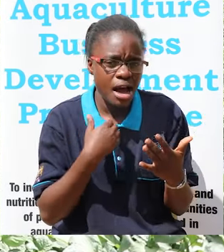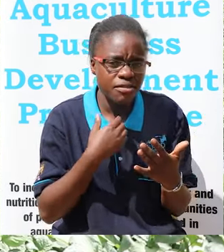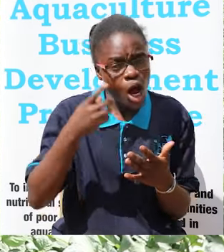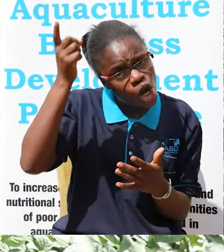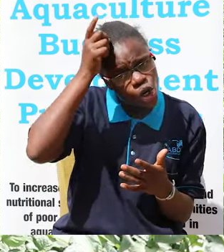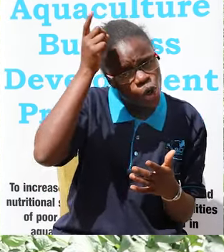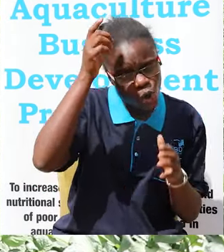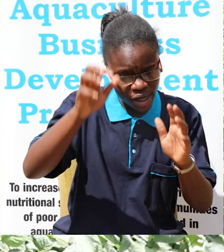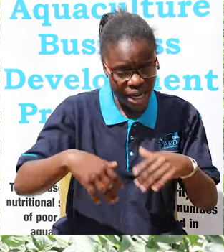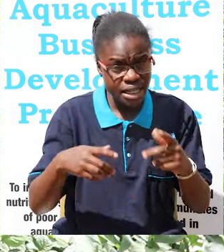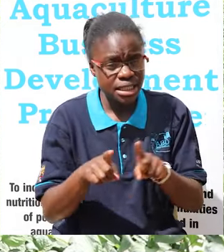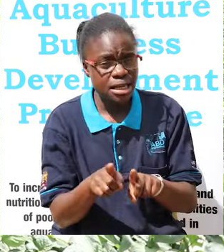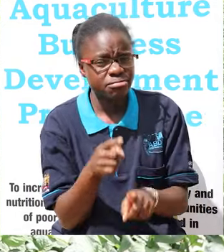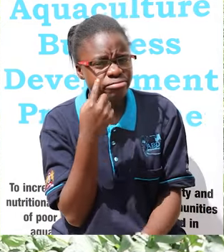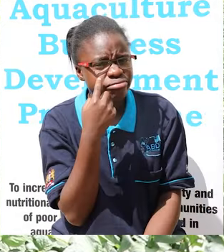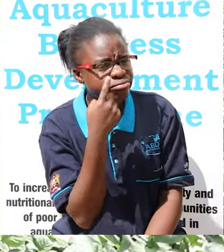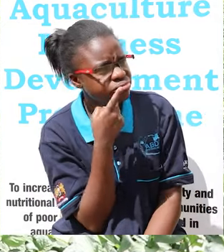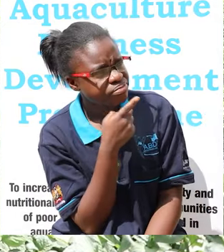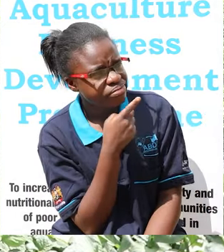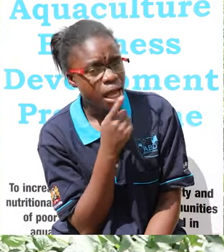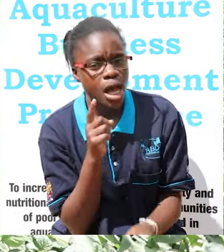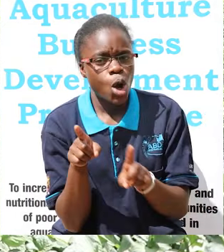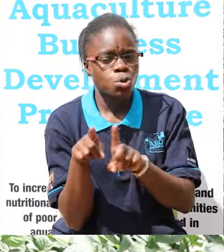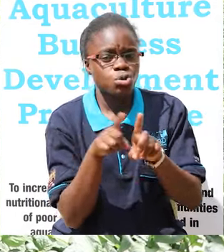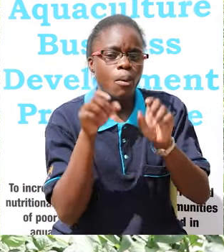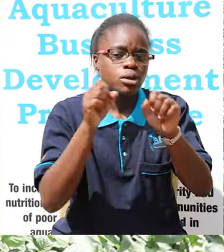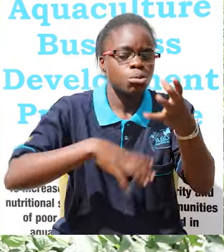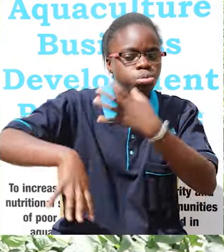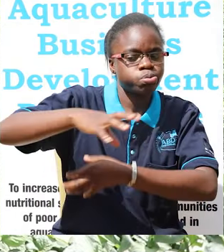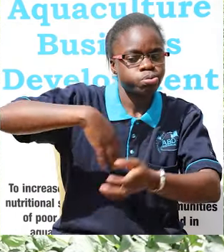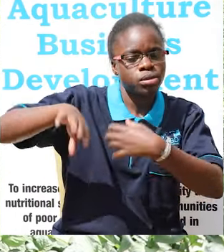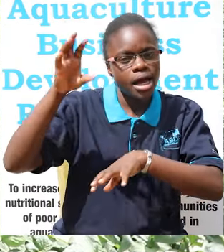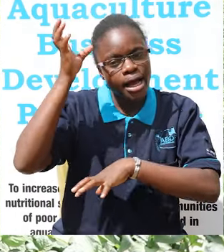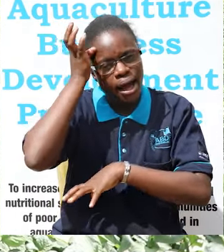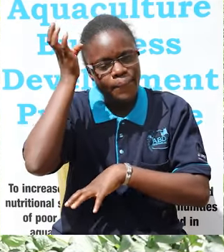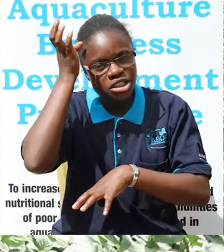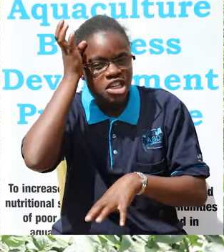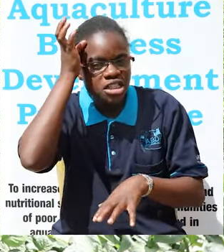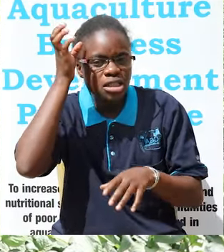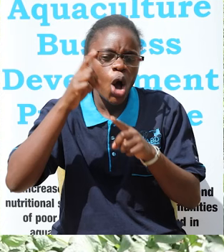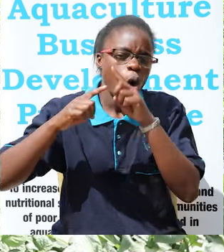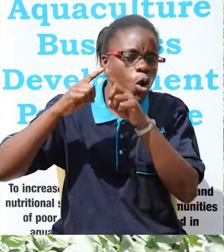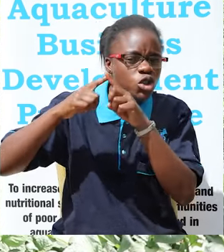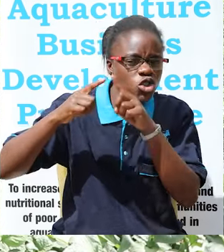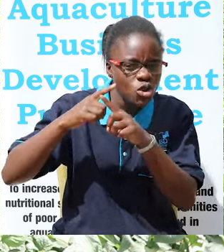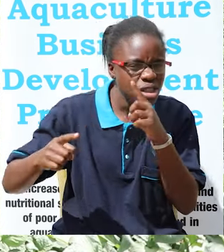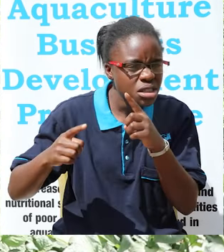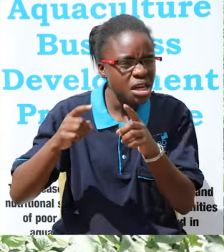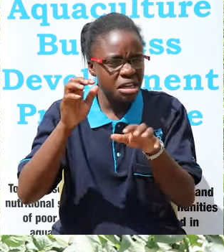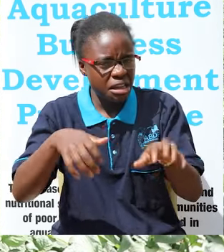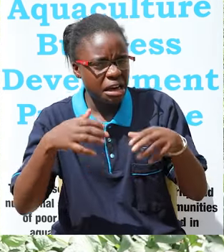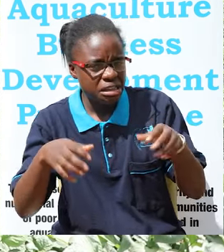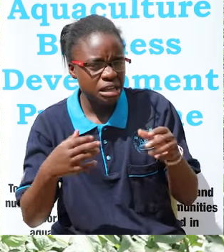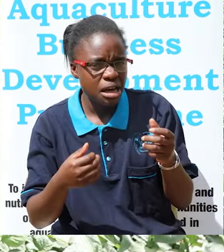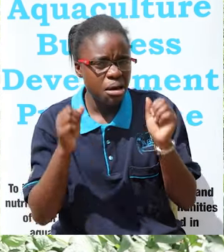local vegetable garden like what I have here, or you can even incorporate the cabbages, you can incorporate onions in your